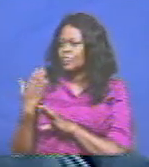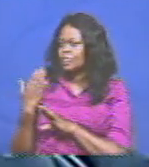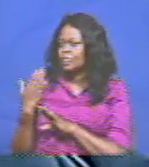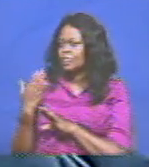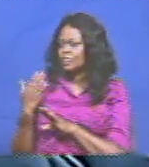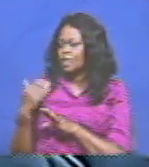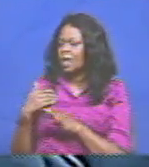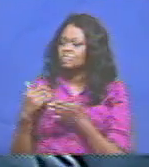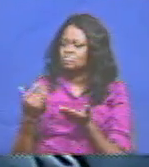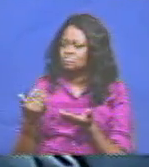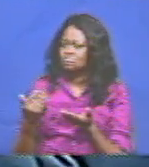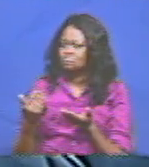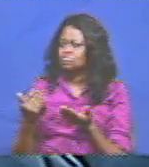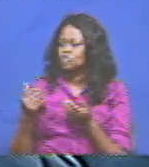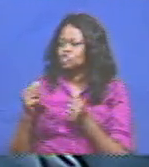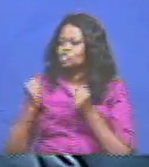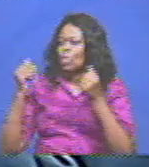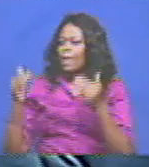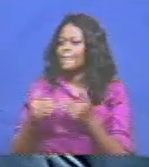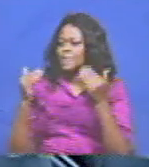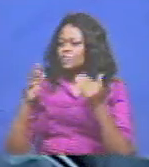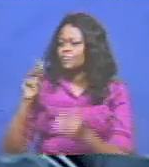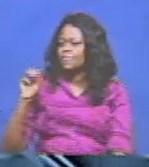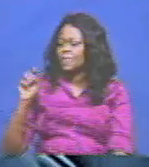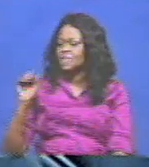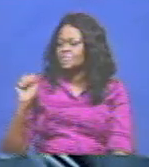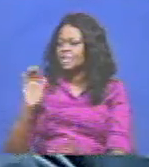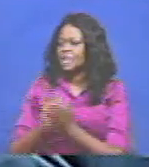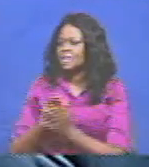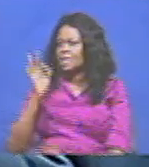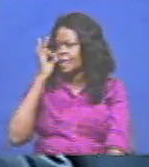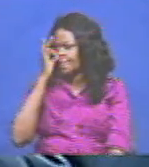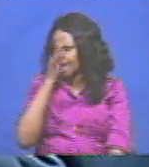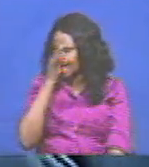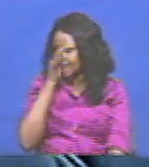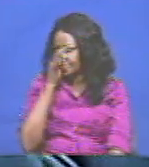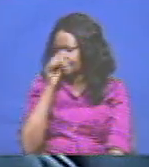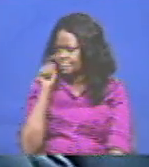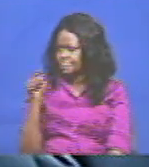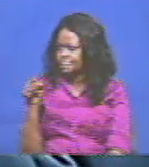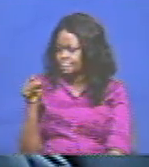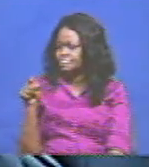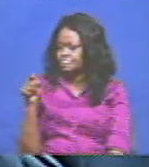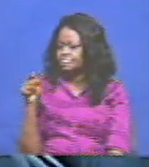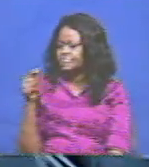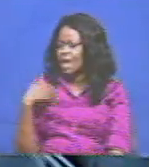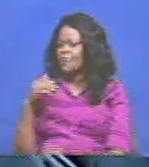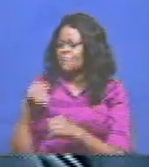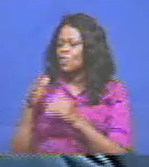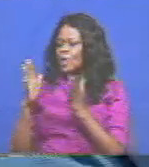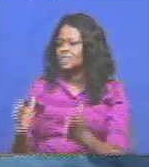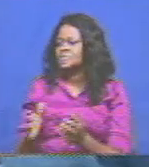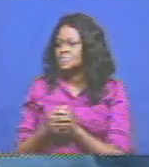a strong impact of Matiba, mm-hmm. and also Kibaki was, mm-hmm. was also commanding areas within the